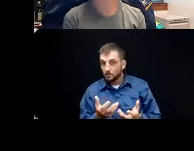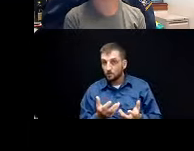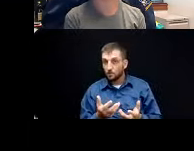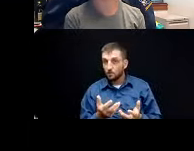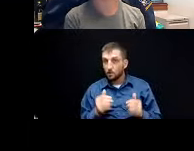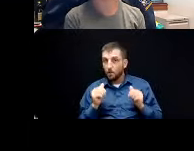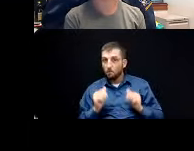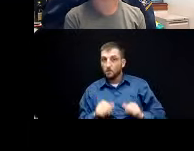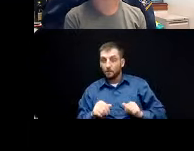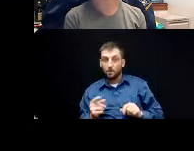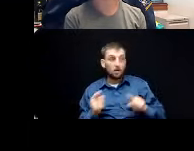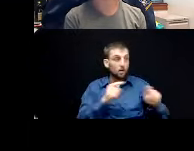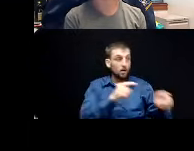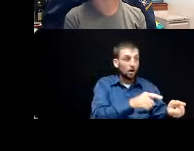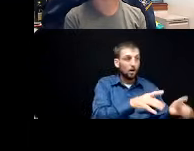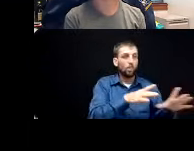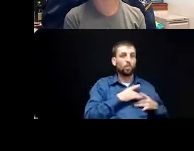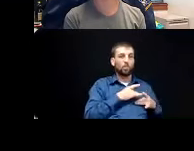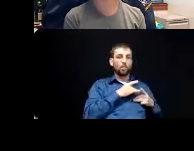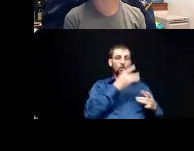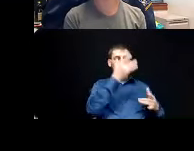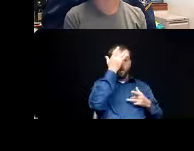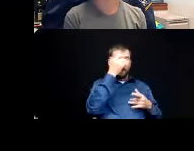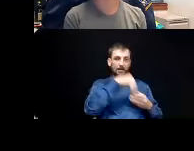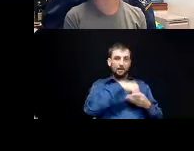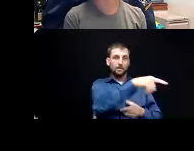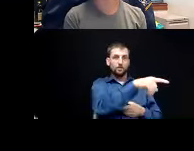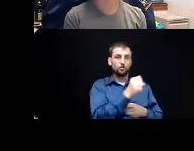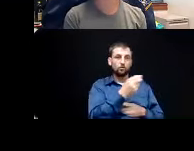might catch COVID in one of our shelters.